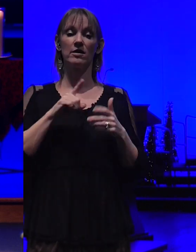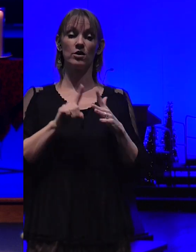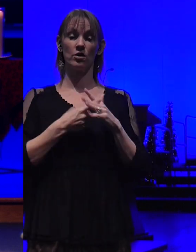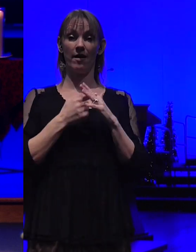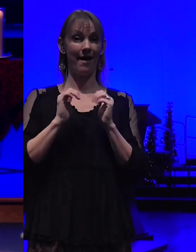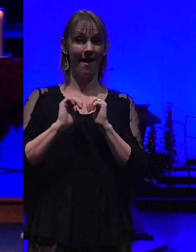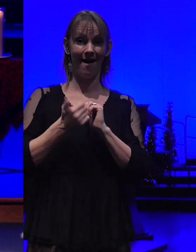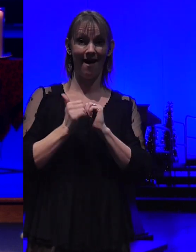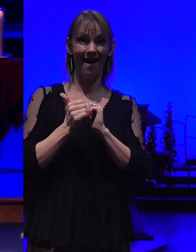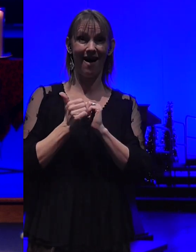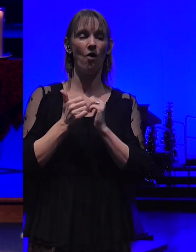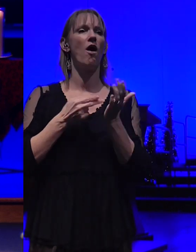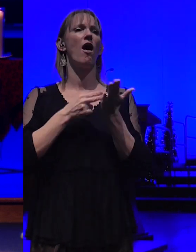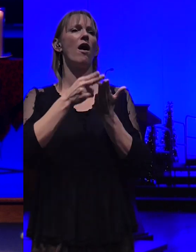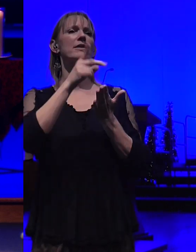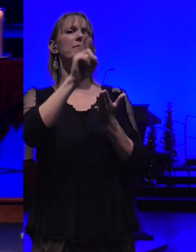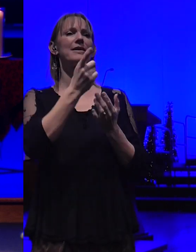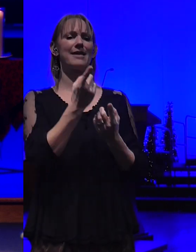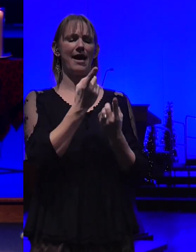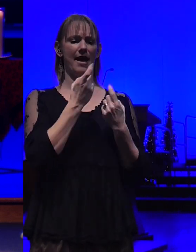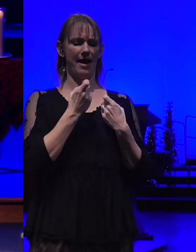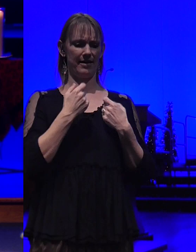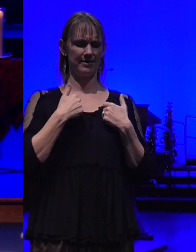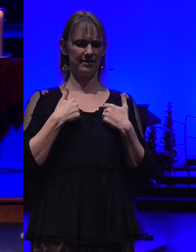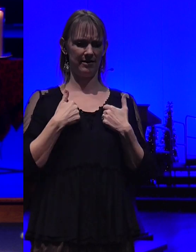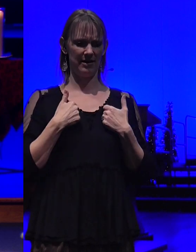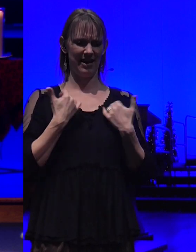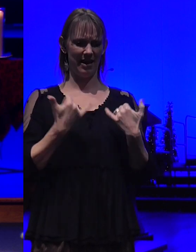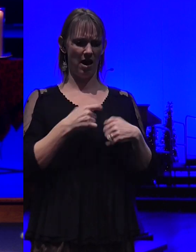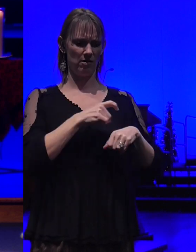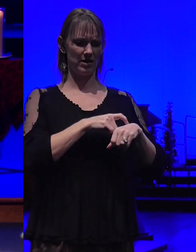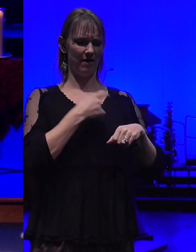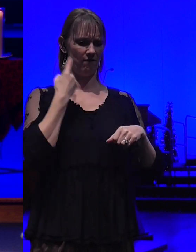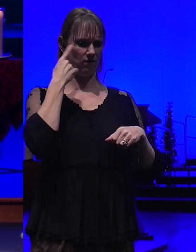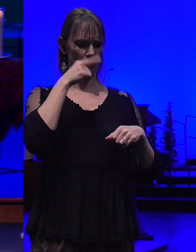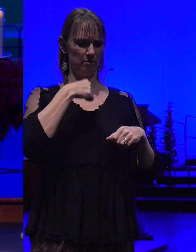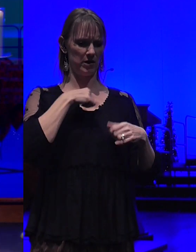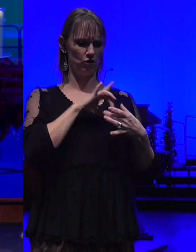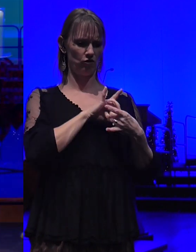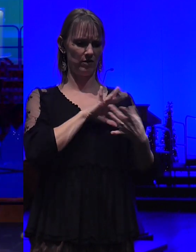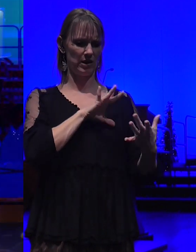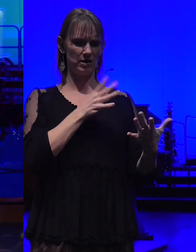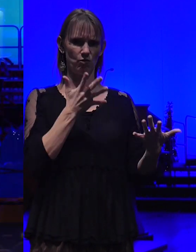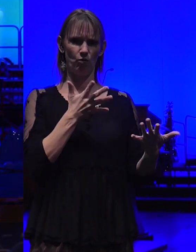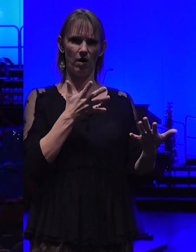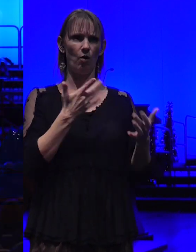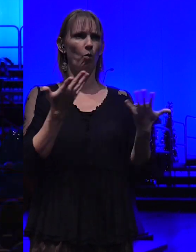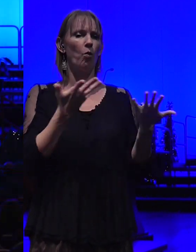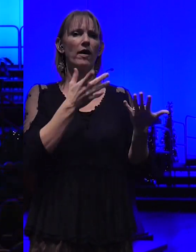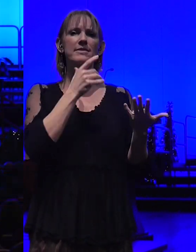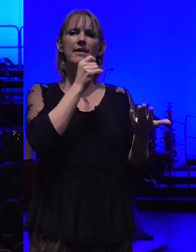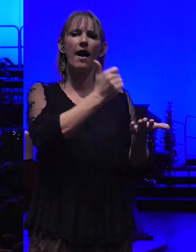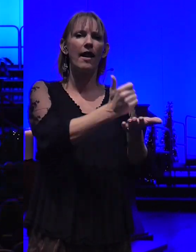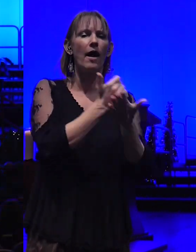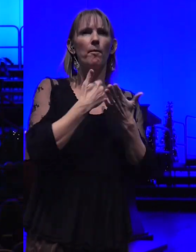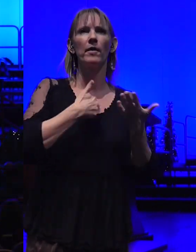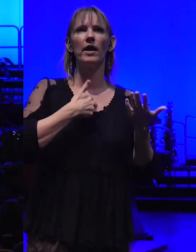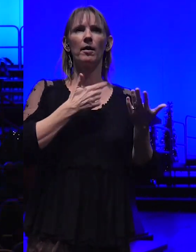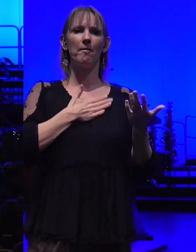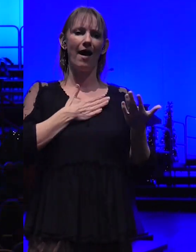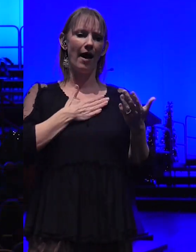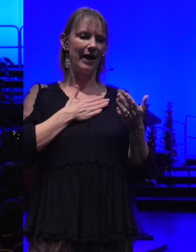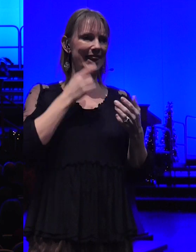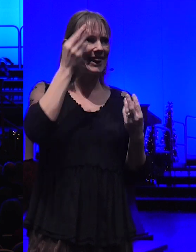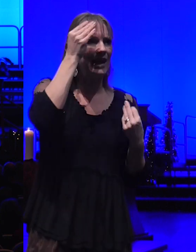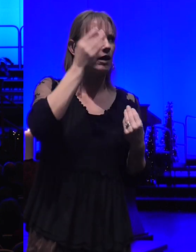by asking ourselves very honestly, what's it high time to release that's obsolete in my thinking and in my